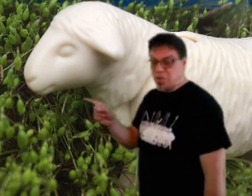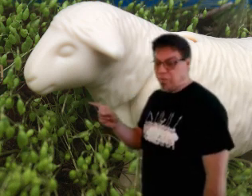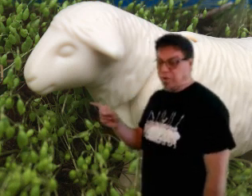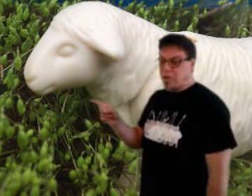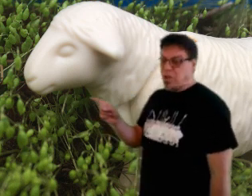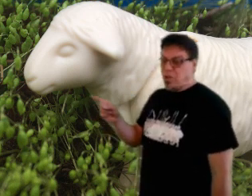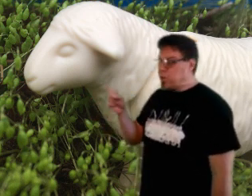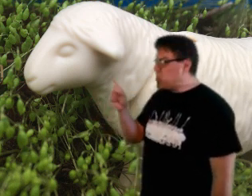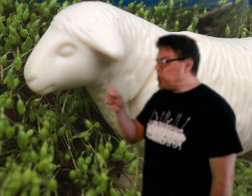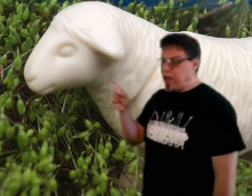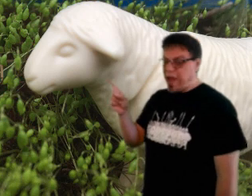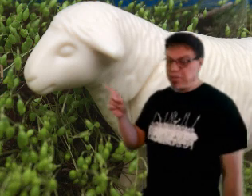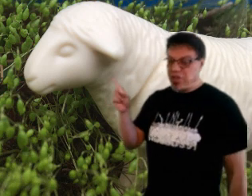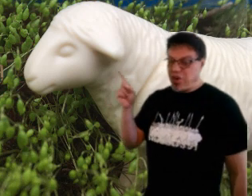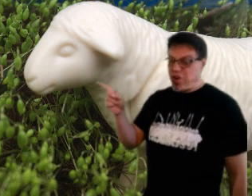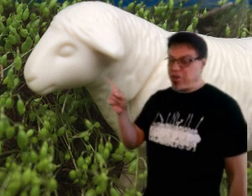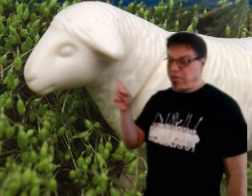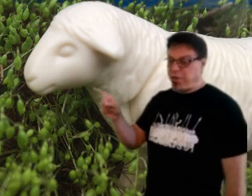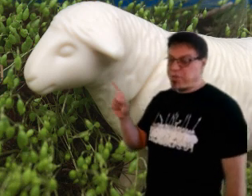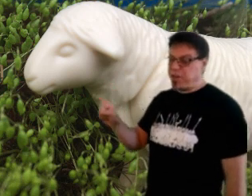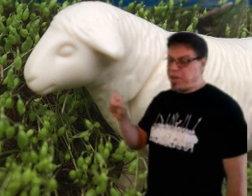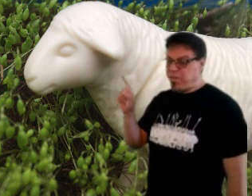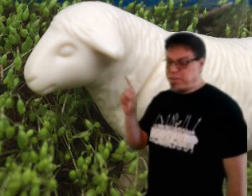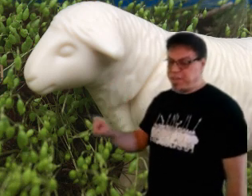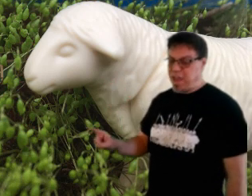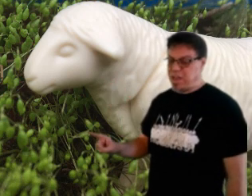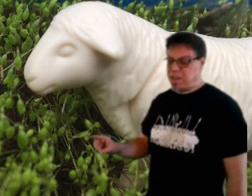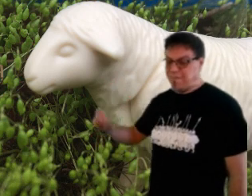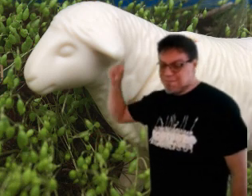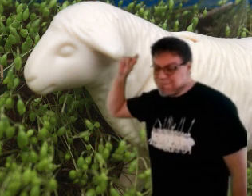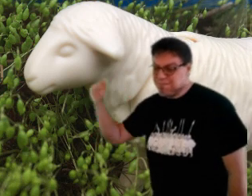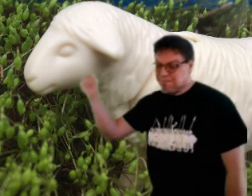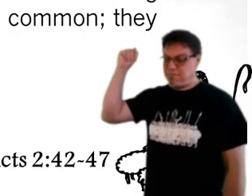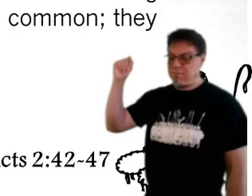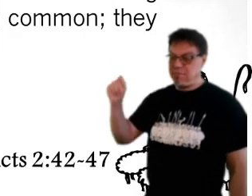This isn't over. We still haven't heard the first reading for today.